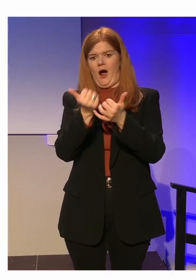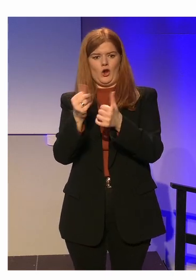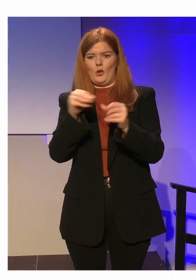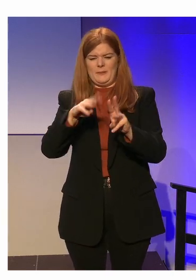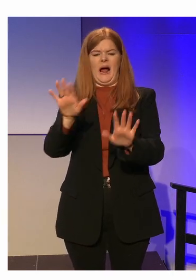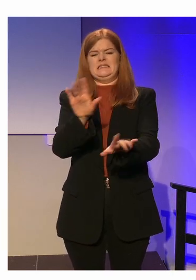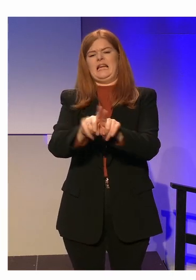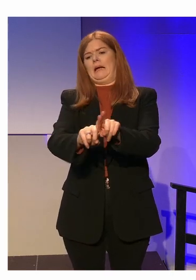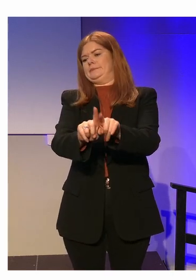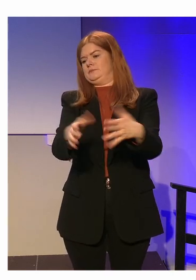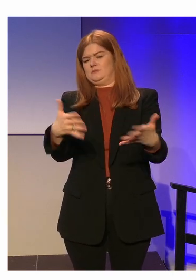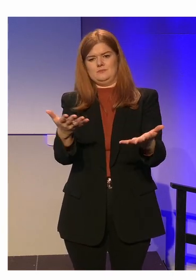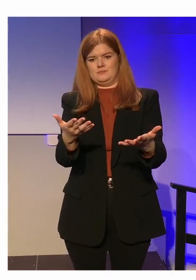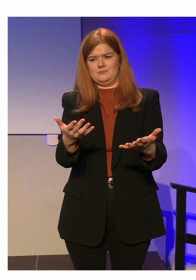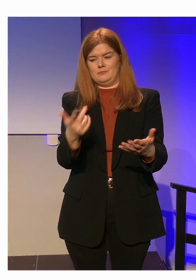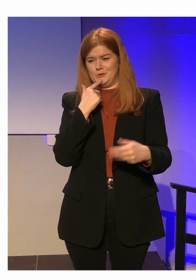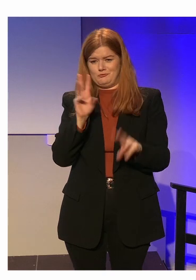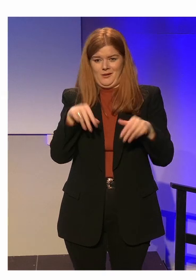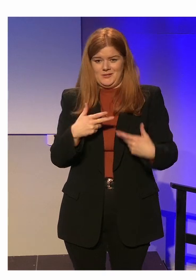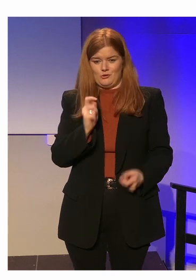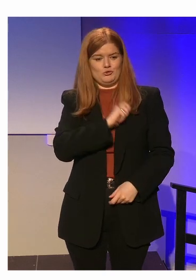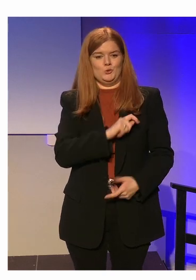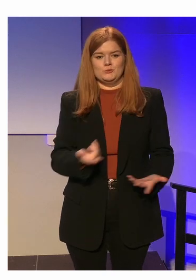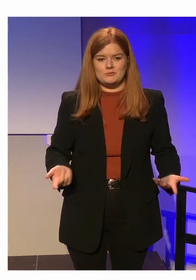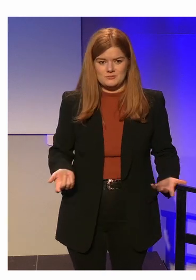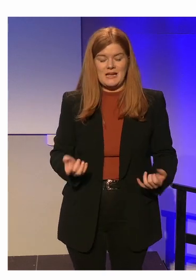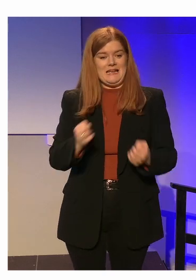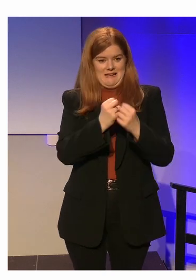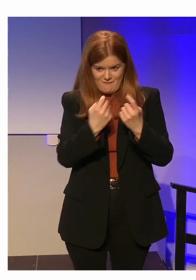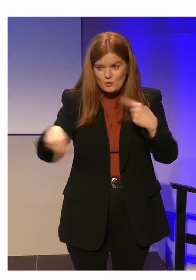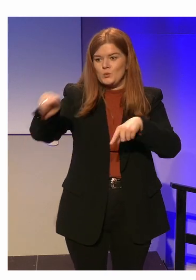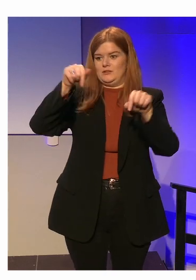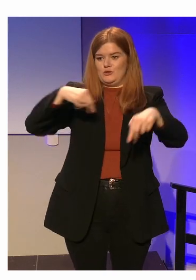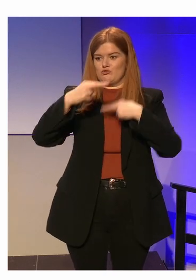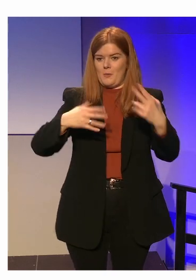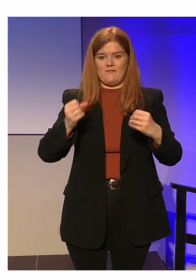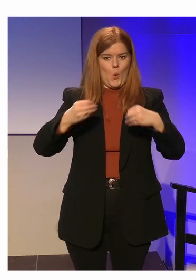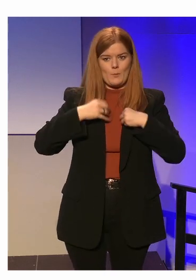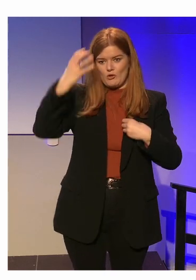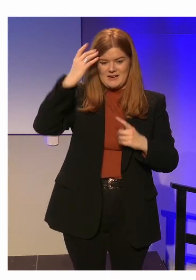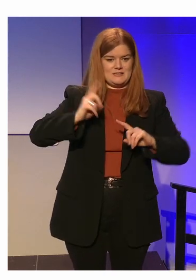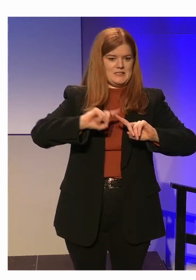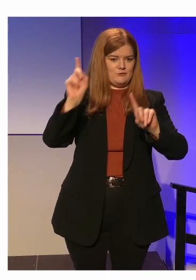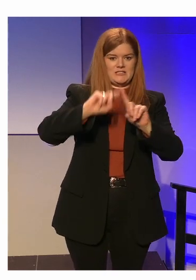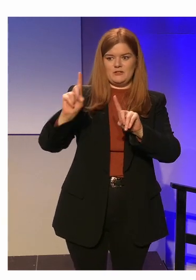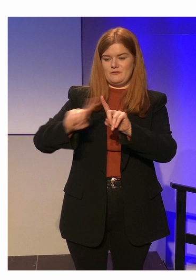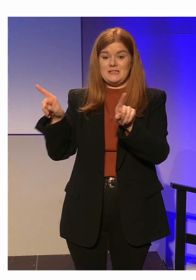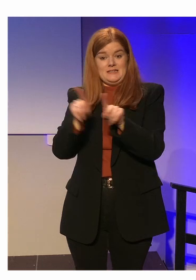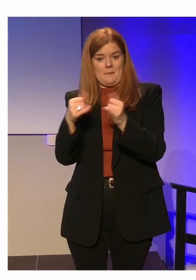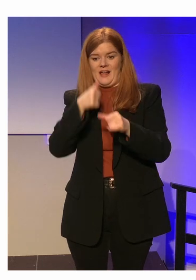same. That could not be further from the truth. Each person in this room has a brain that's as different as a